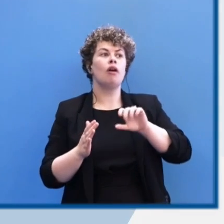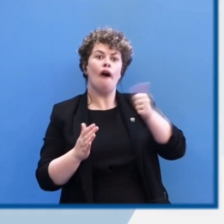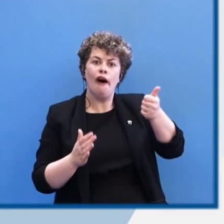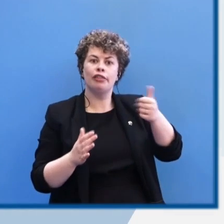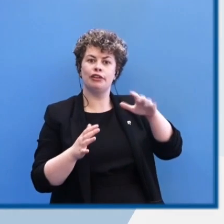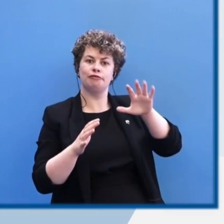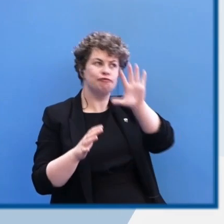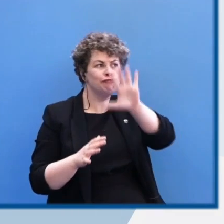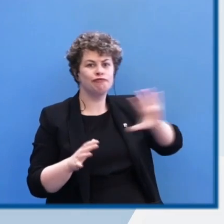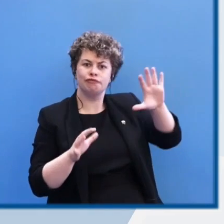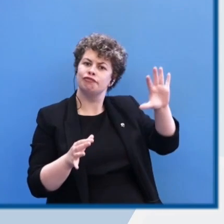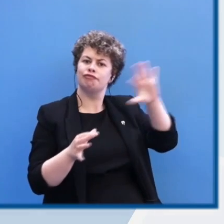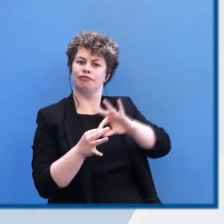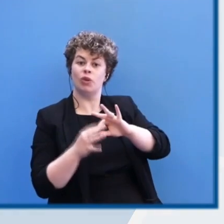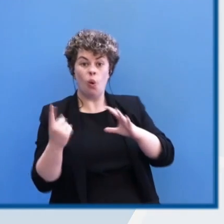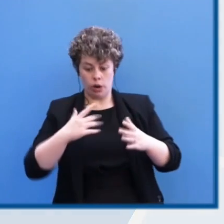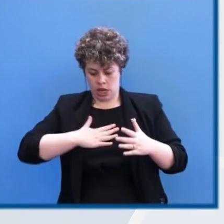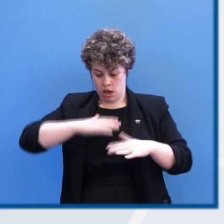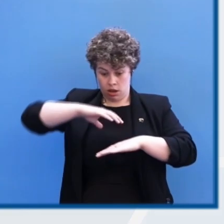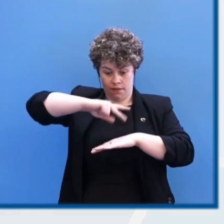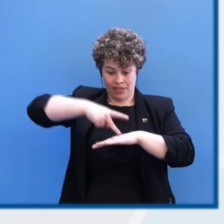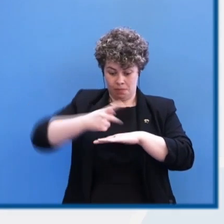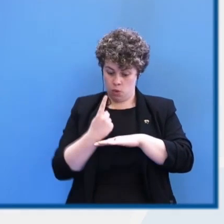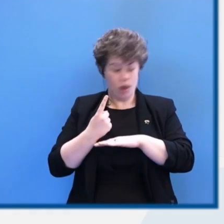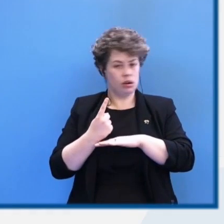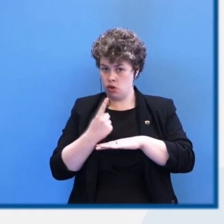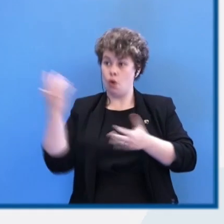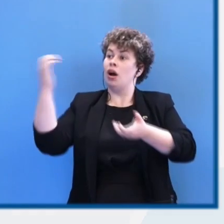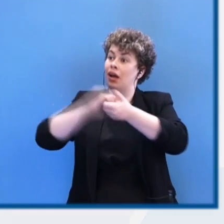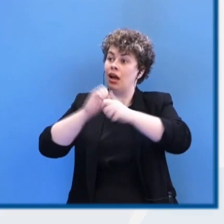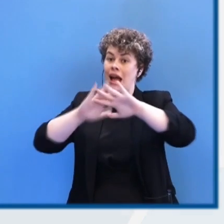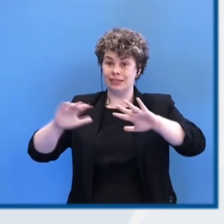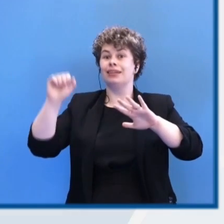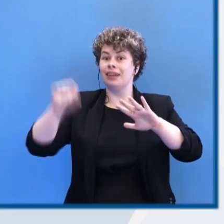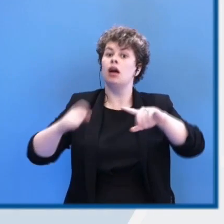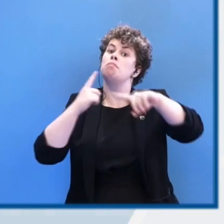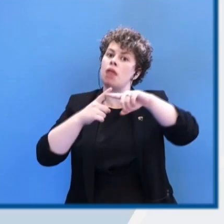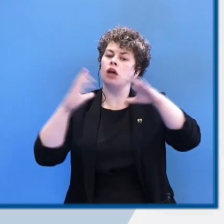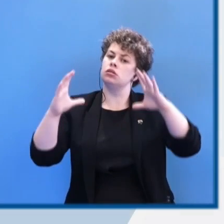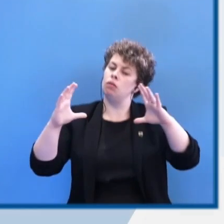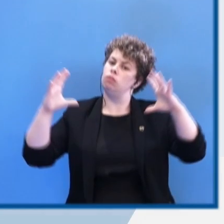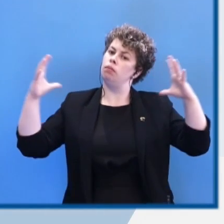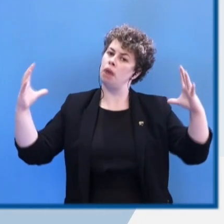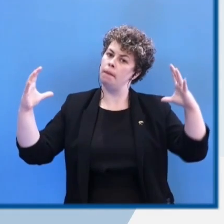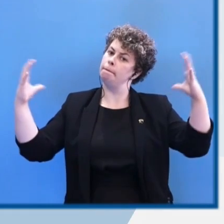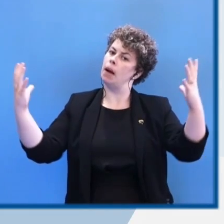within within our country, but also in collaboration with other countries, and that also of the other